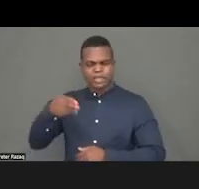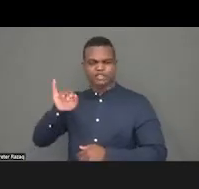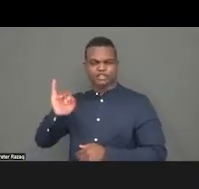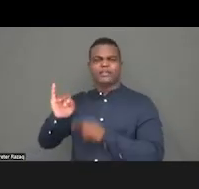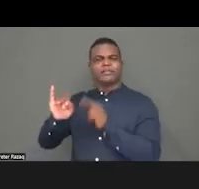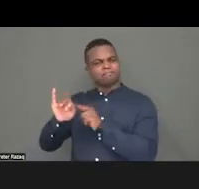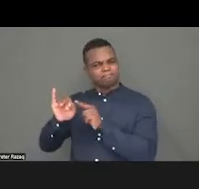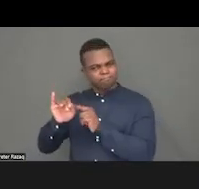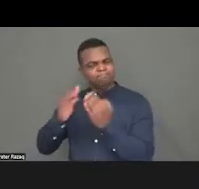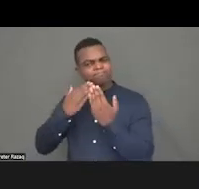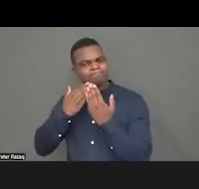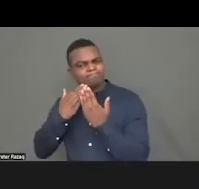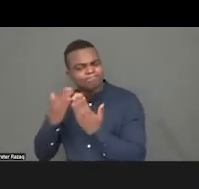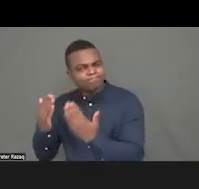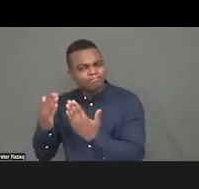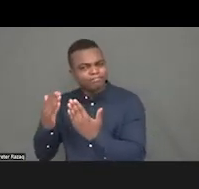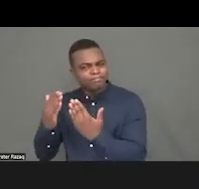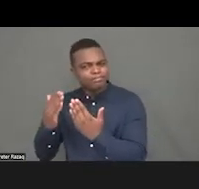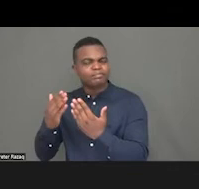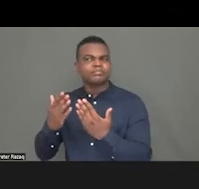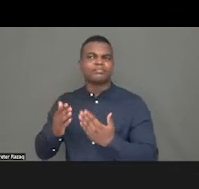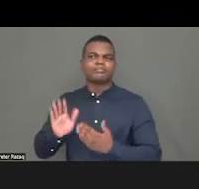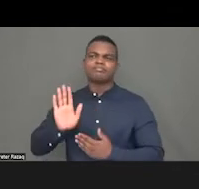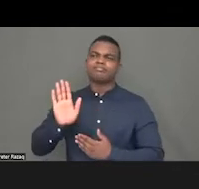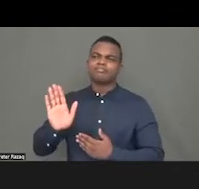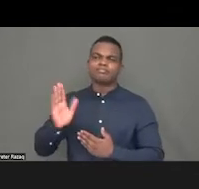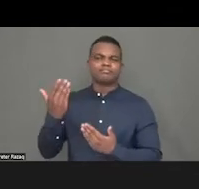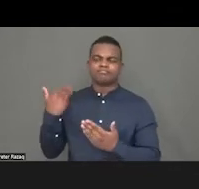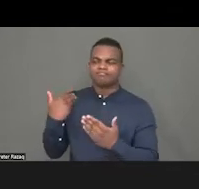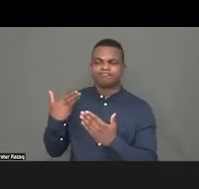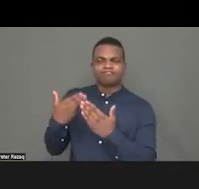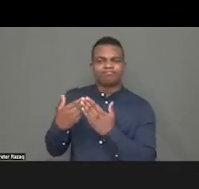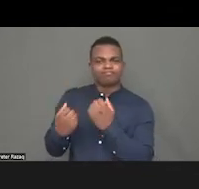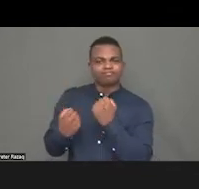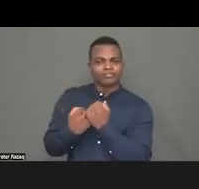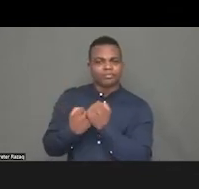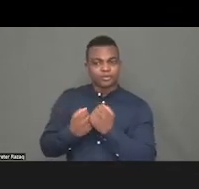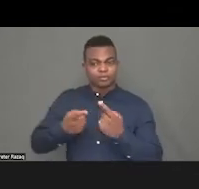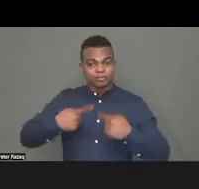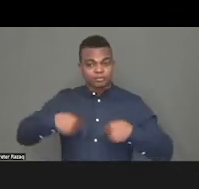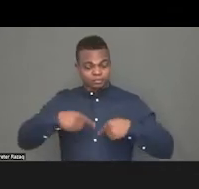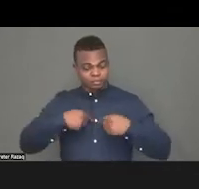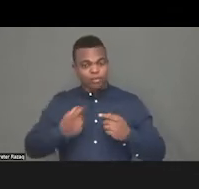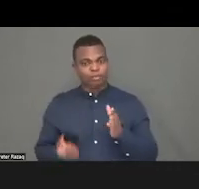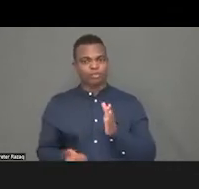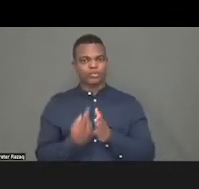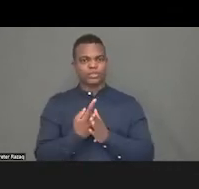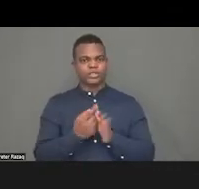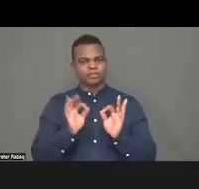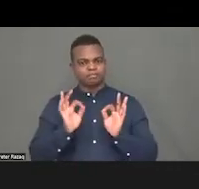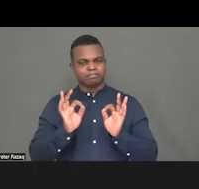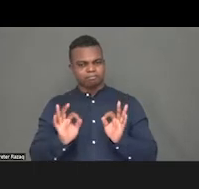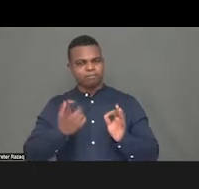opportunity and design and organize the important side event. I work for now